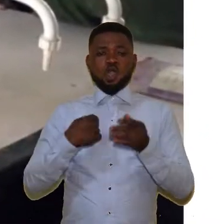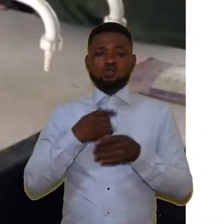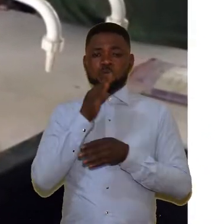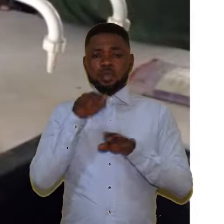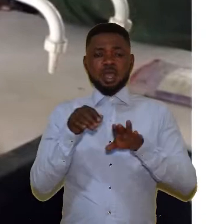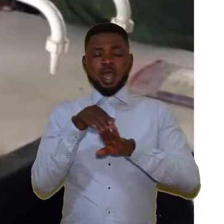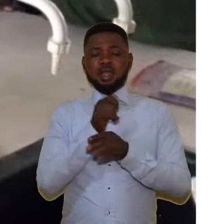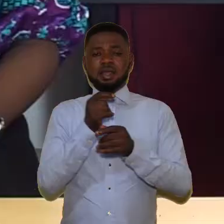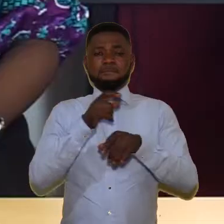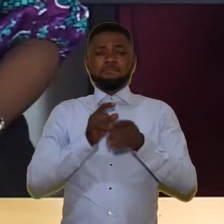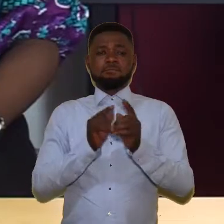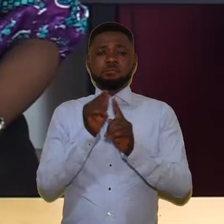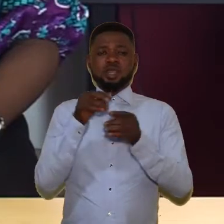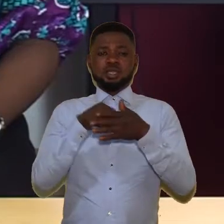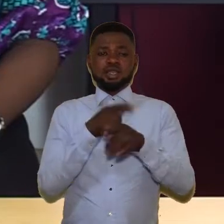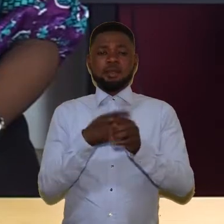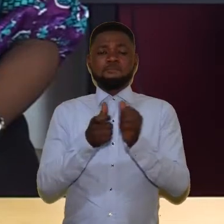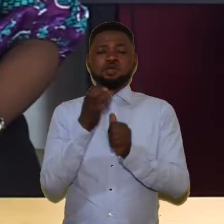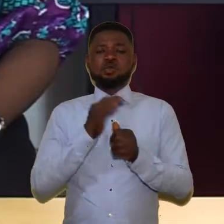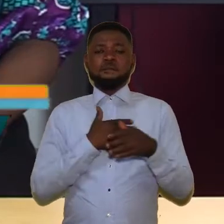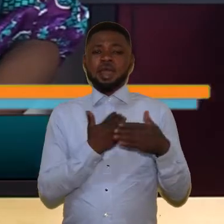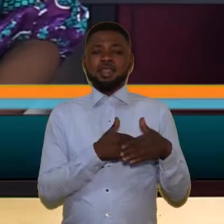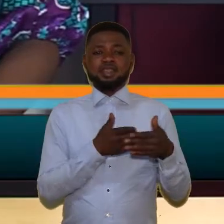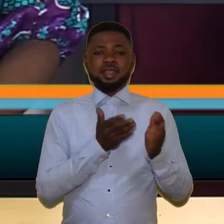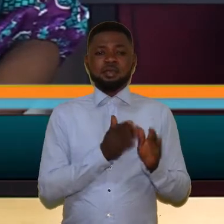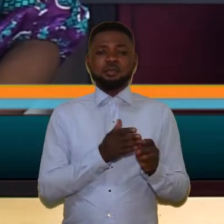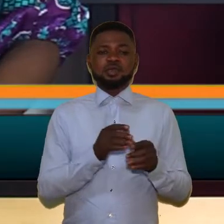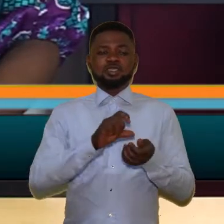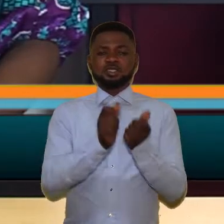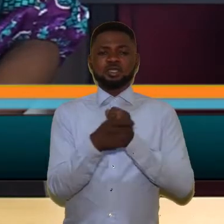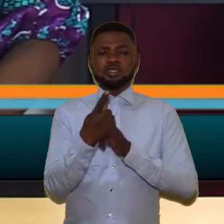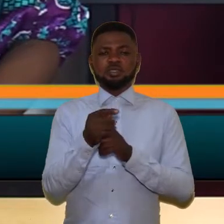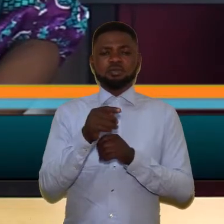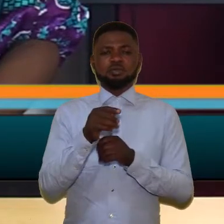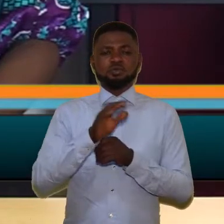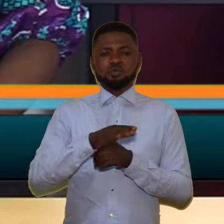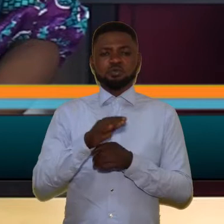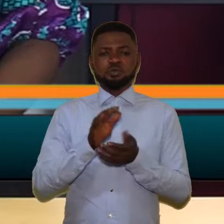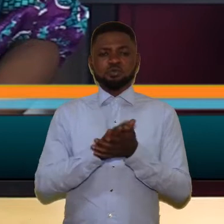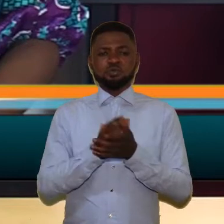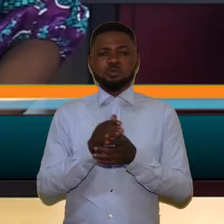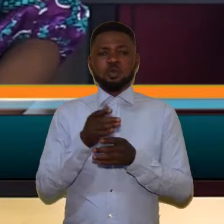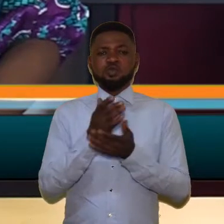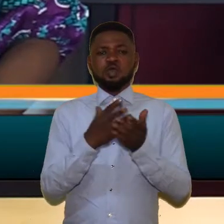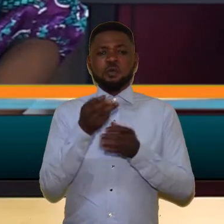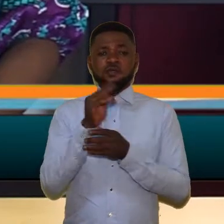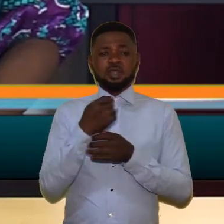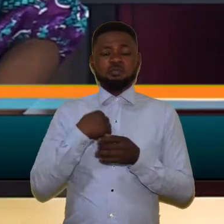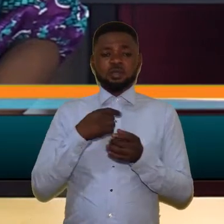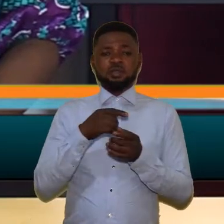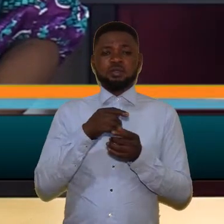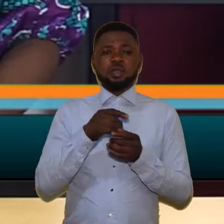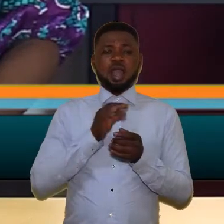At the point in time, most of my neighbors changed the school of their children to, because some of them thought I was attending a public